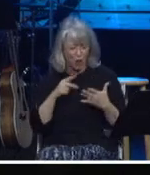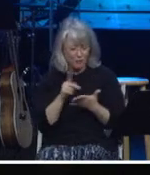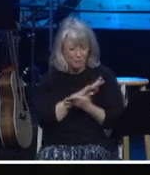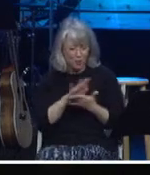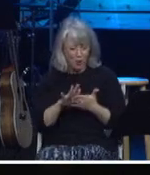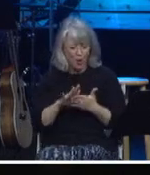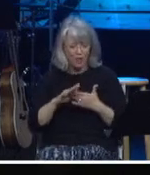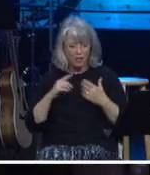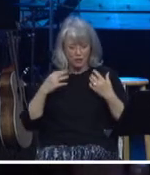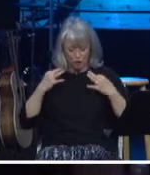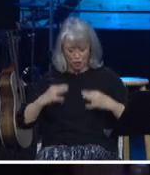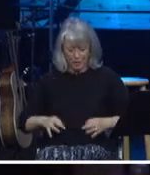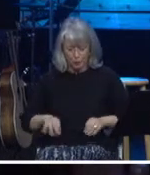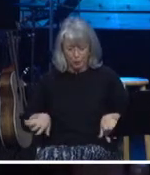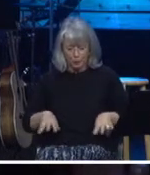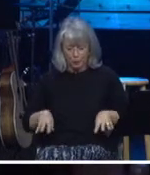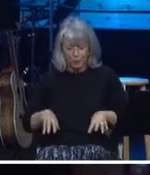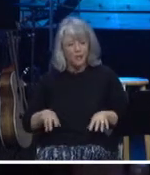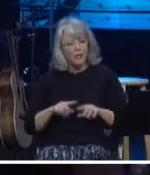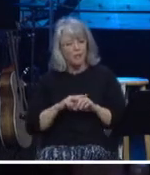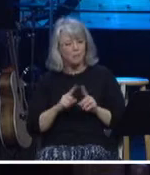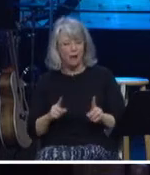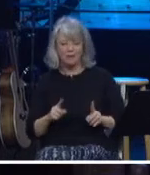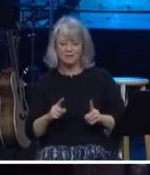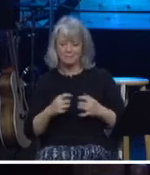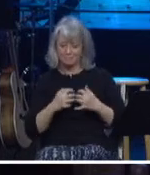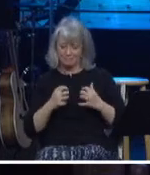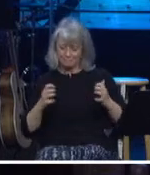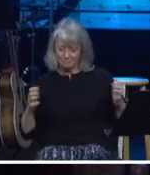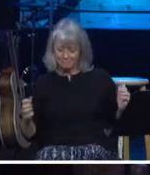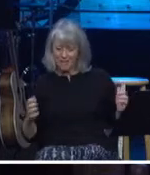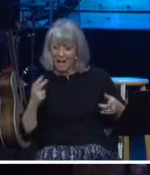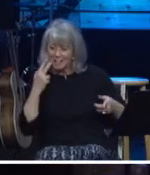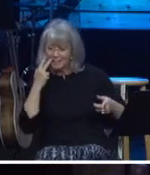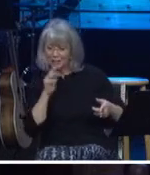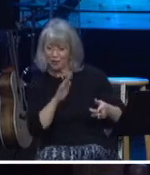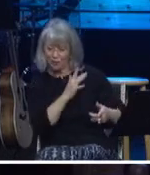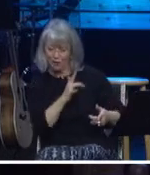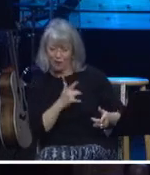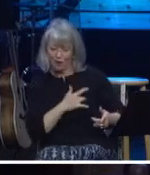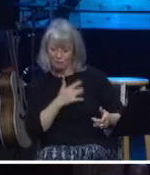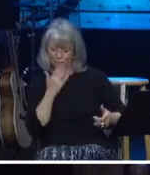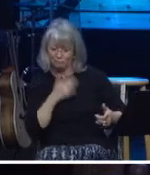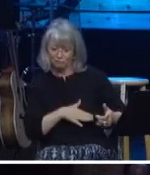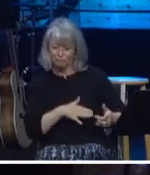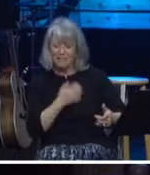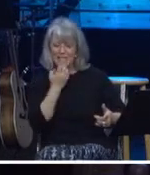But I see your heart. It's wicked, it's dead.